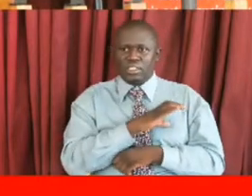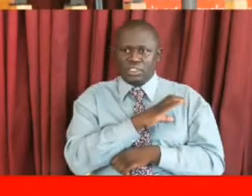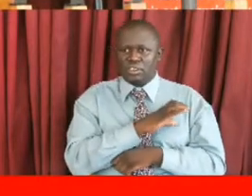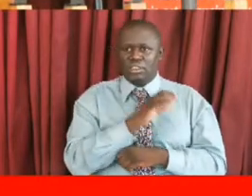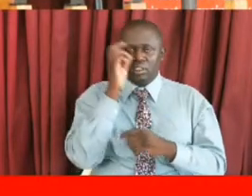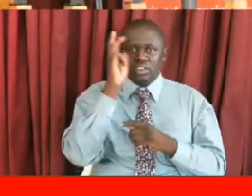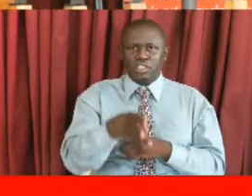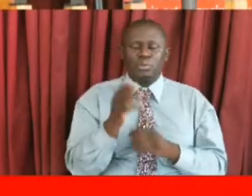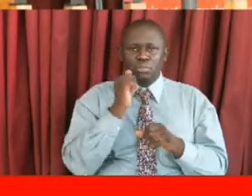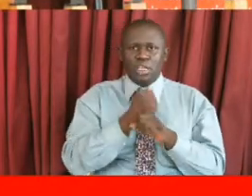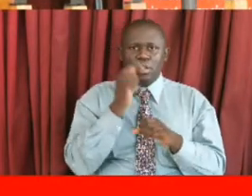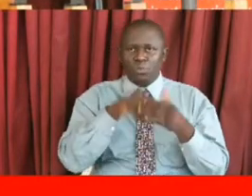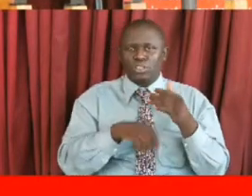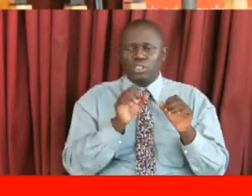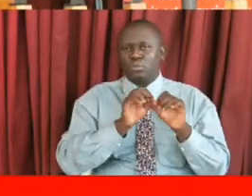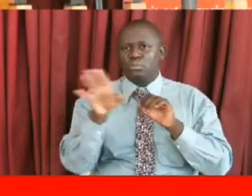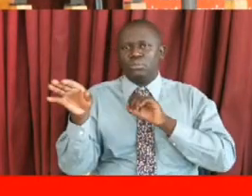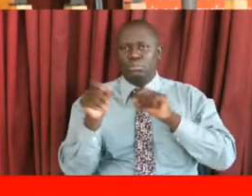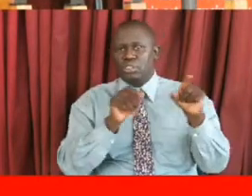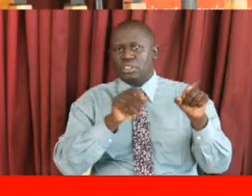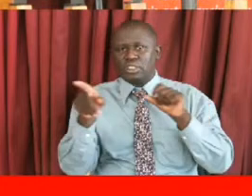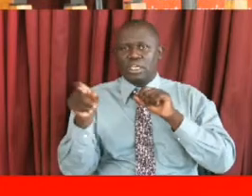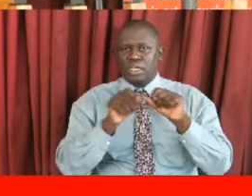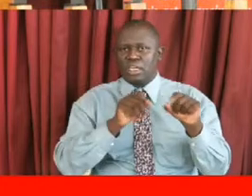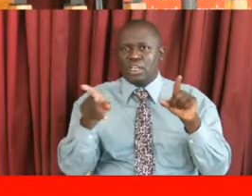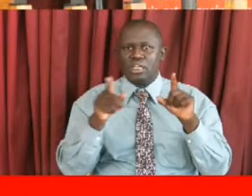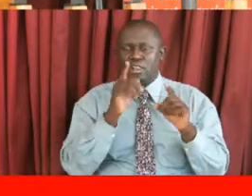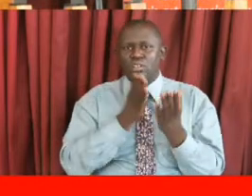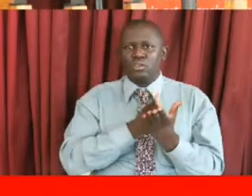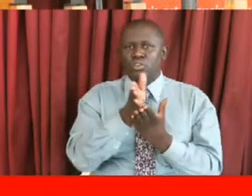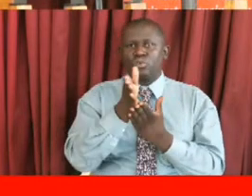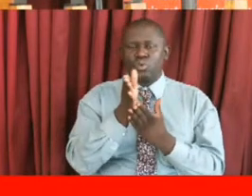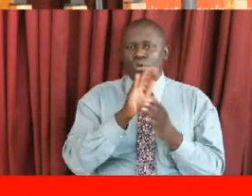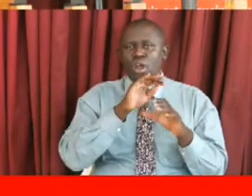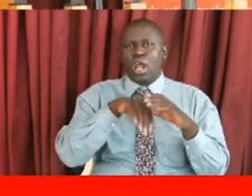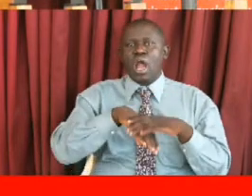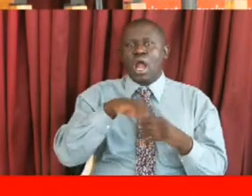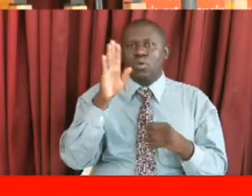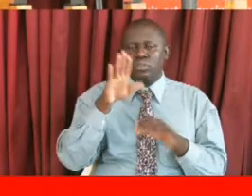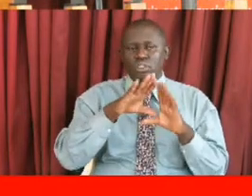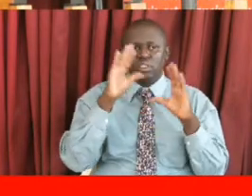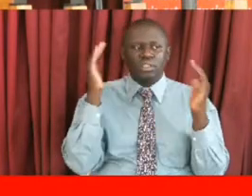be scattered throughout the